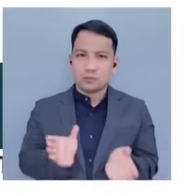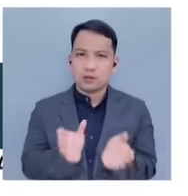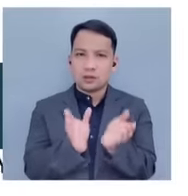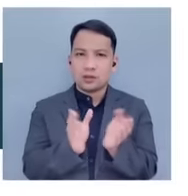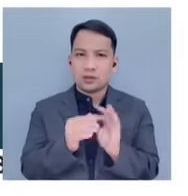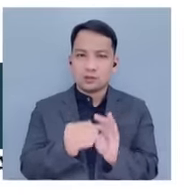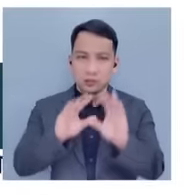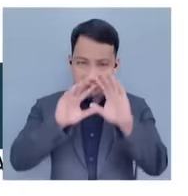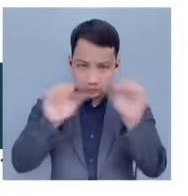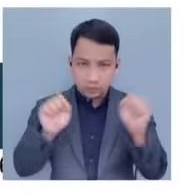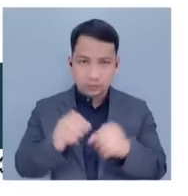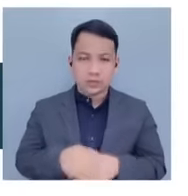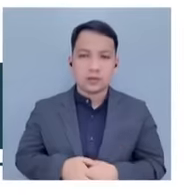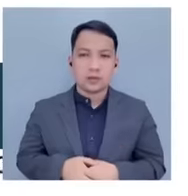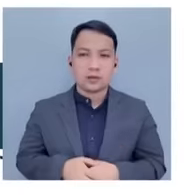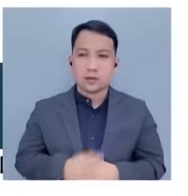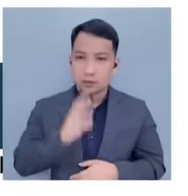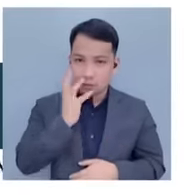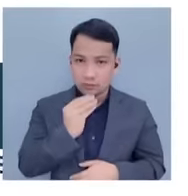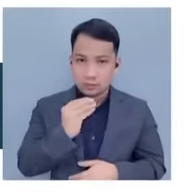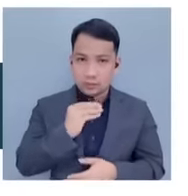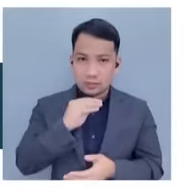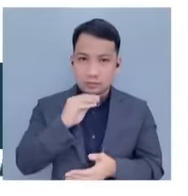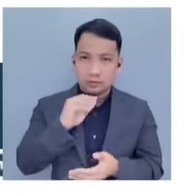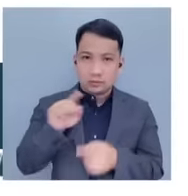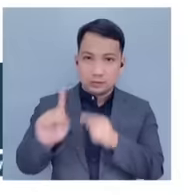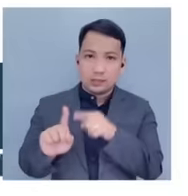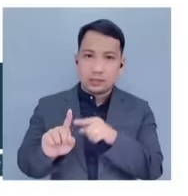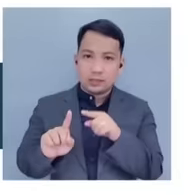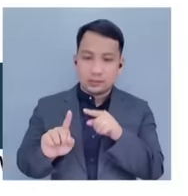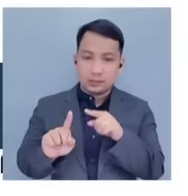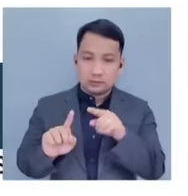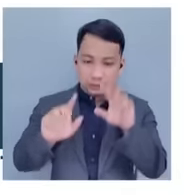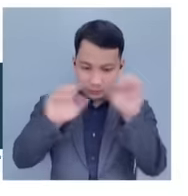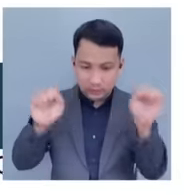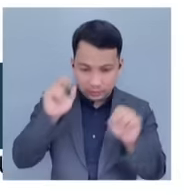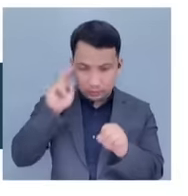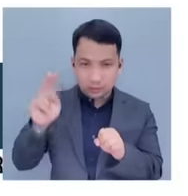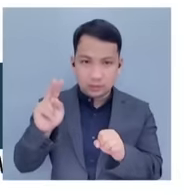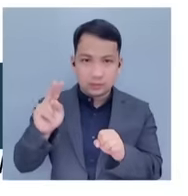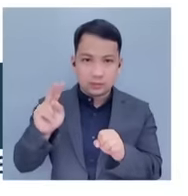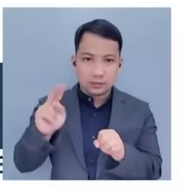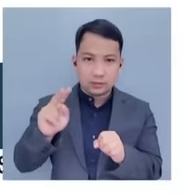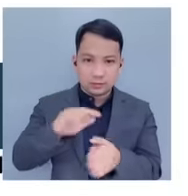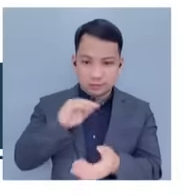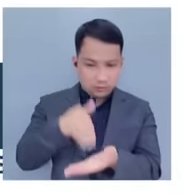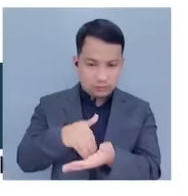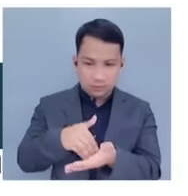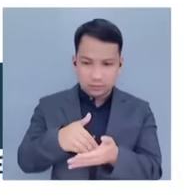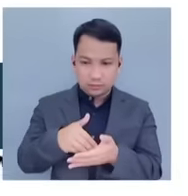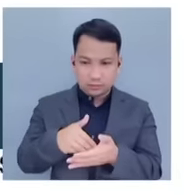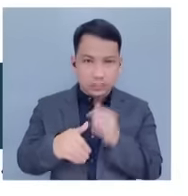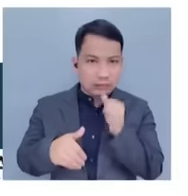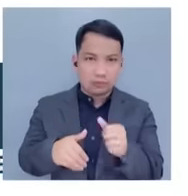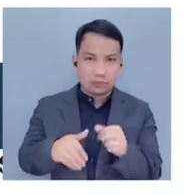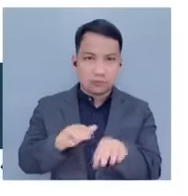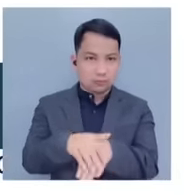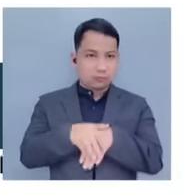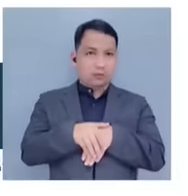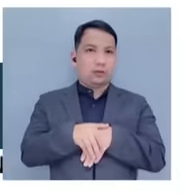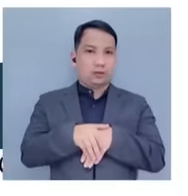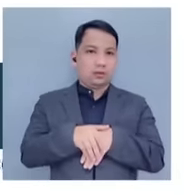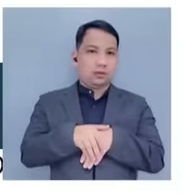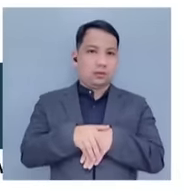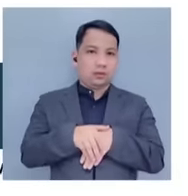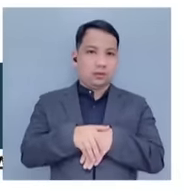president, who's in the middle of all this, to sort of not lift a finger, to not say it